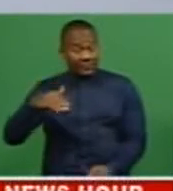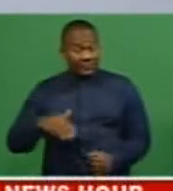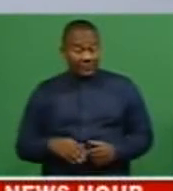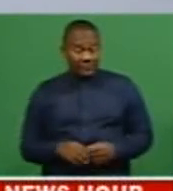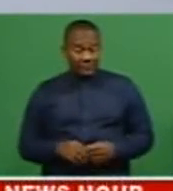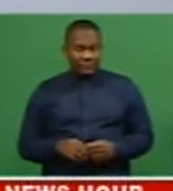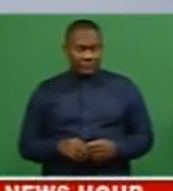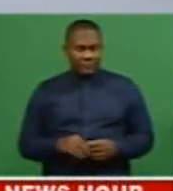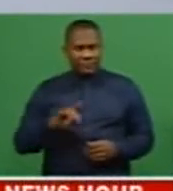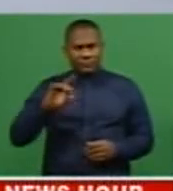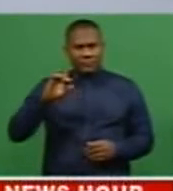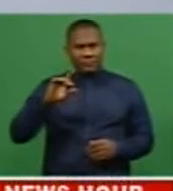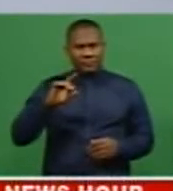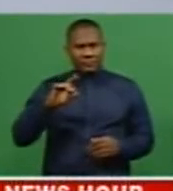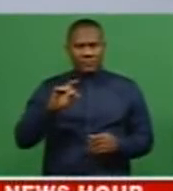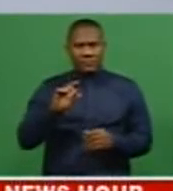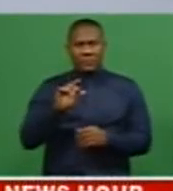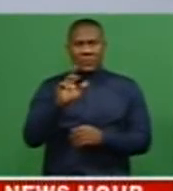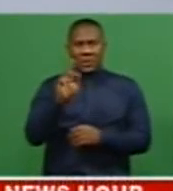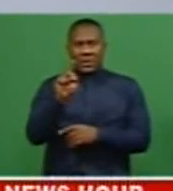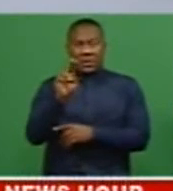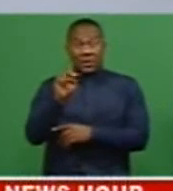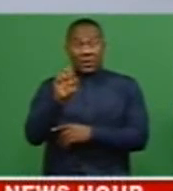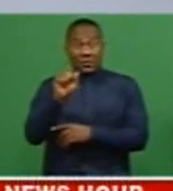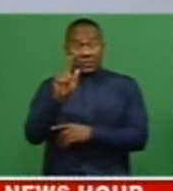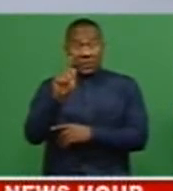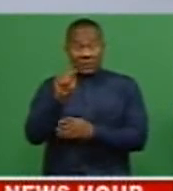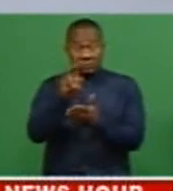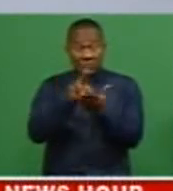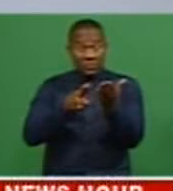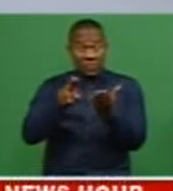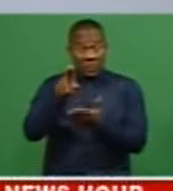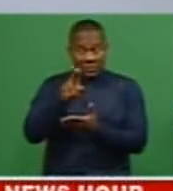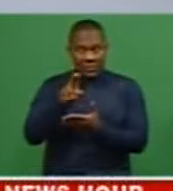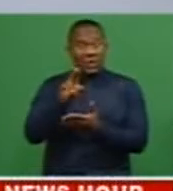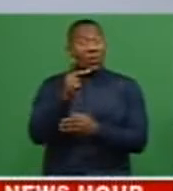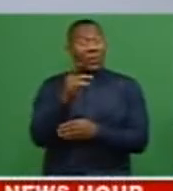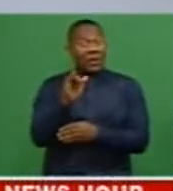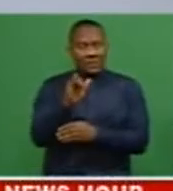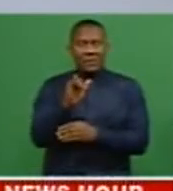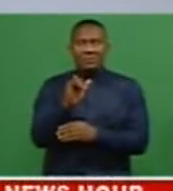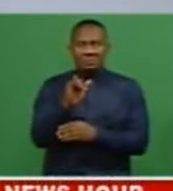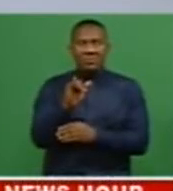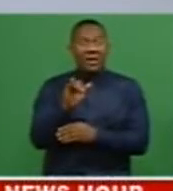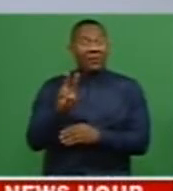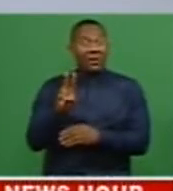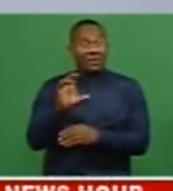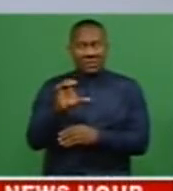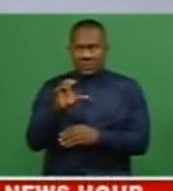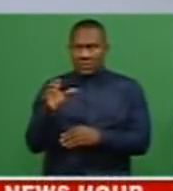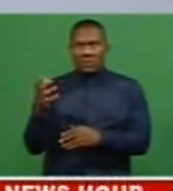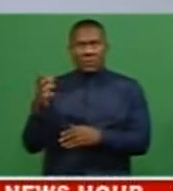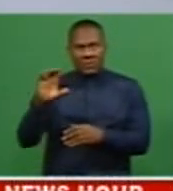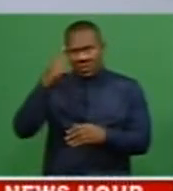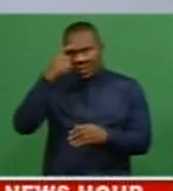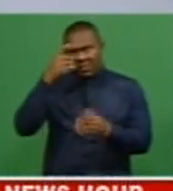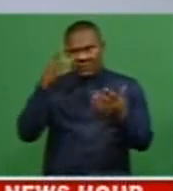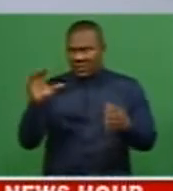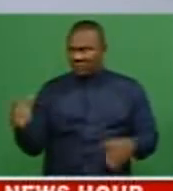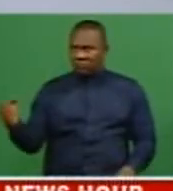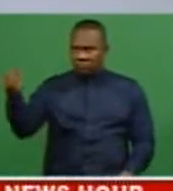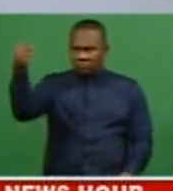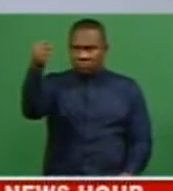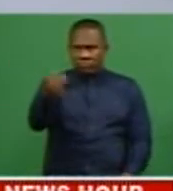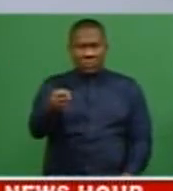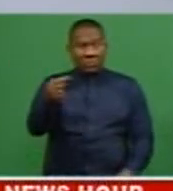Government has reinstated the Vice Chancellor of the Kwame Nkrumah University of Science and Technology, Professor Obiri Danso. He is to lead the